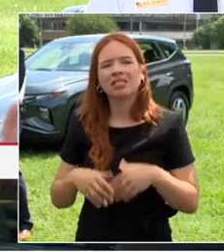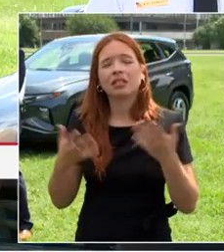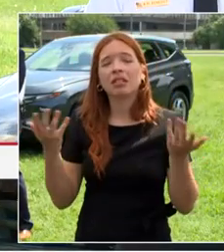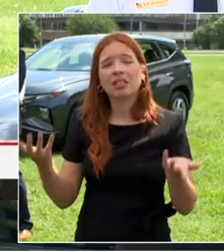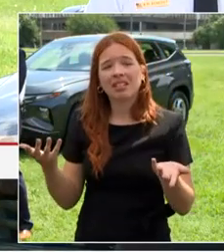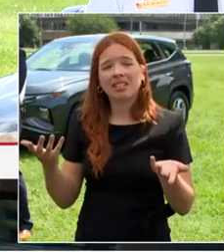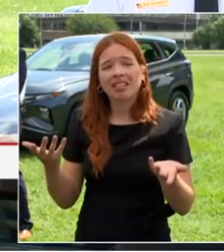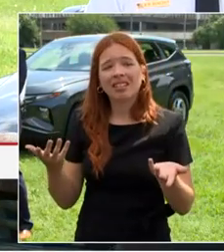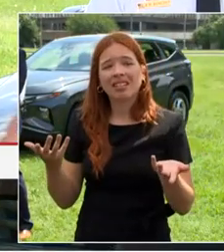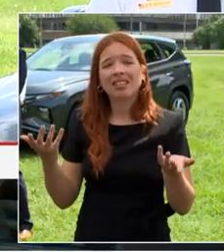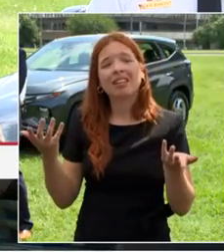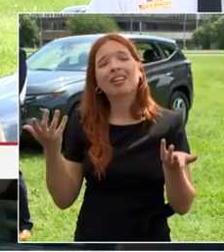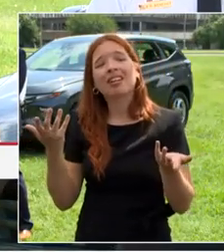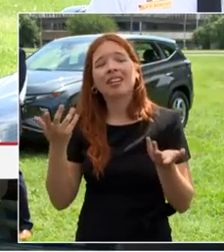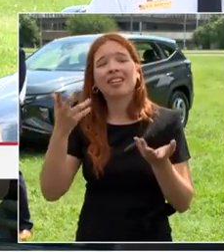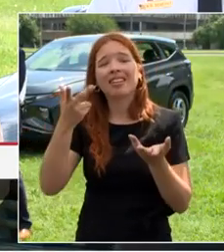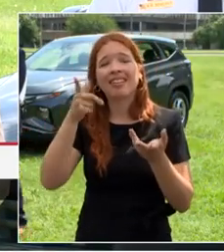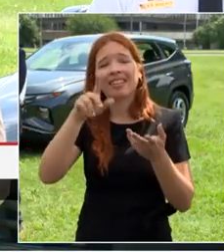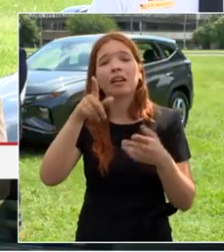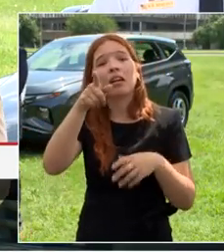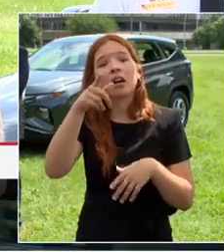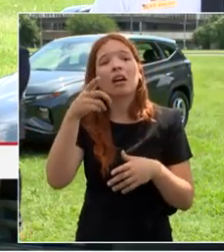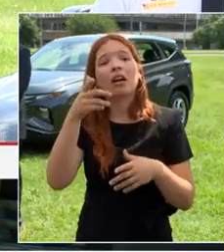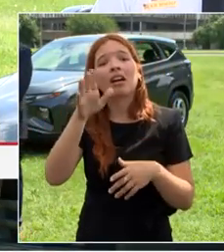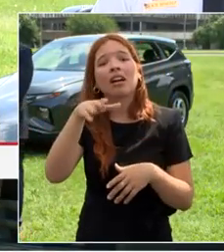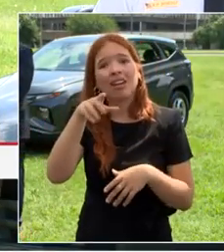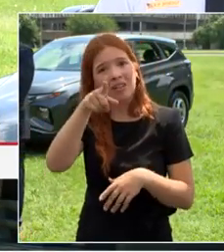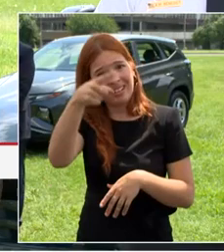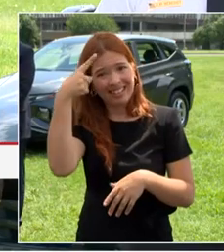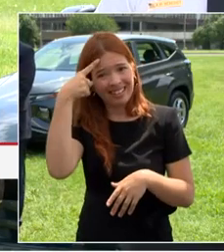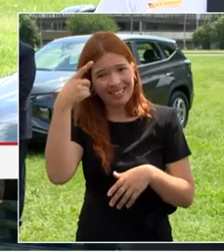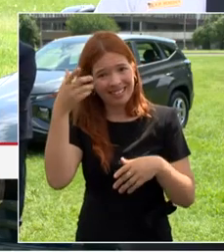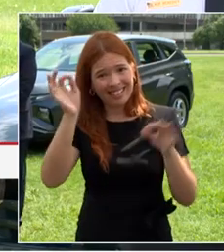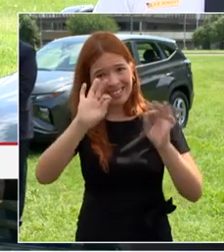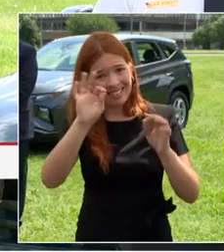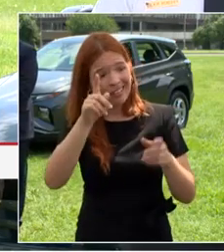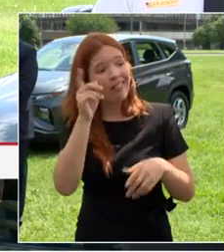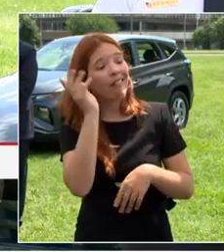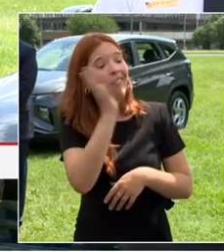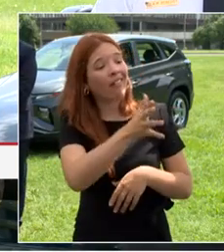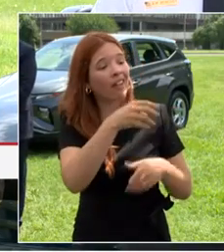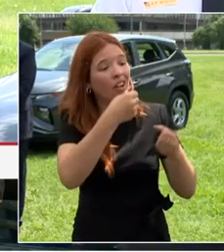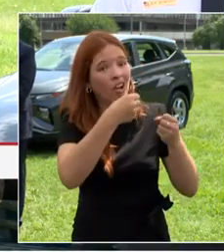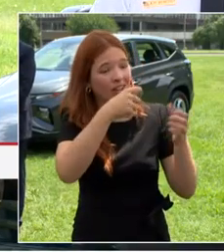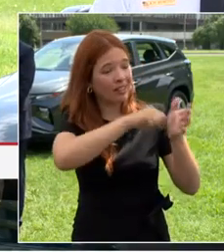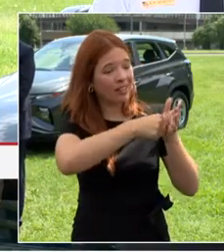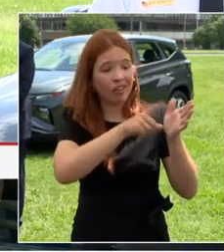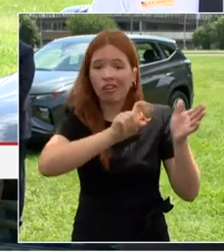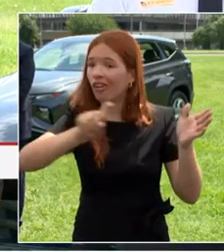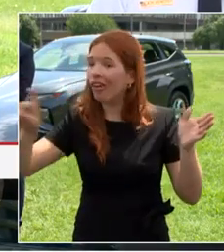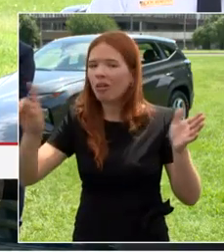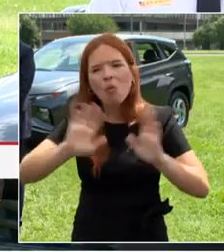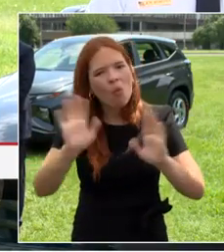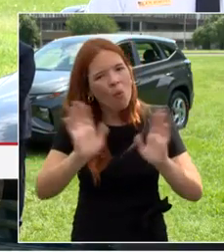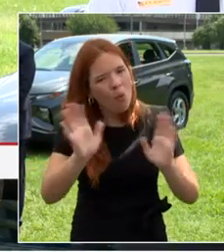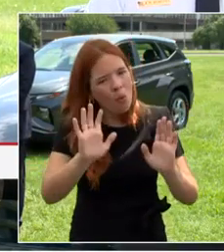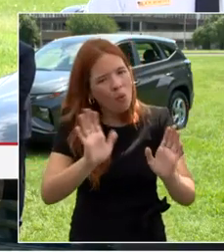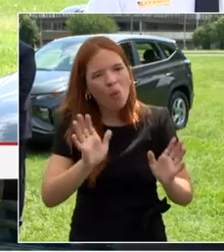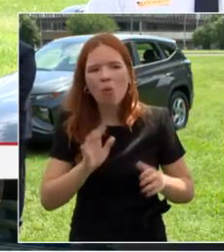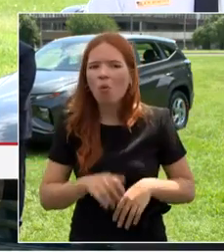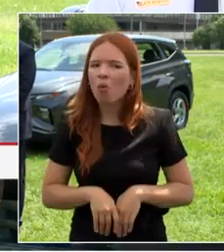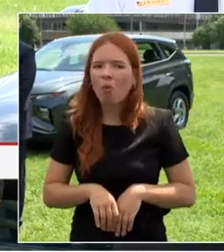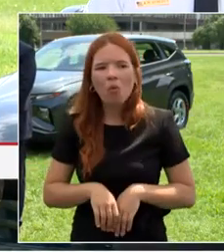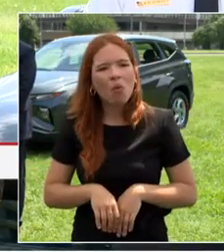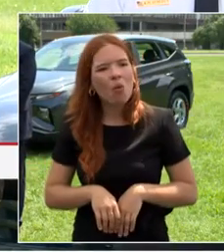them. But like this is not Mayberry, and there's really no Mayberries anymore. So what